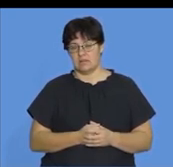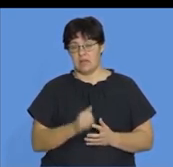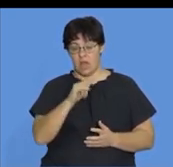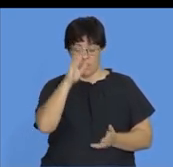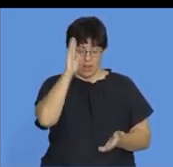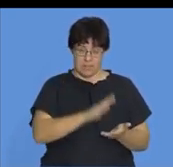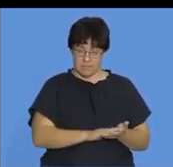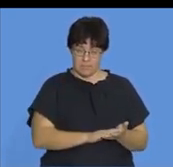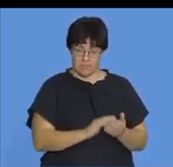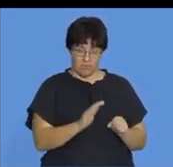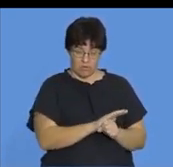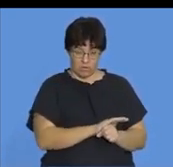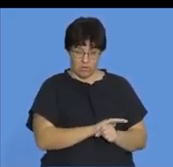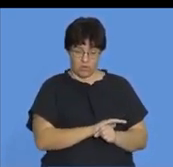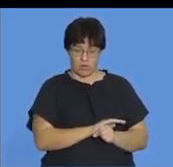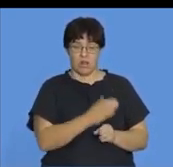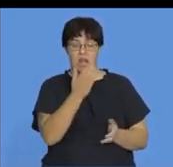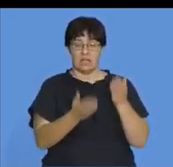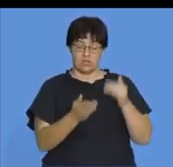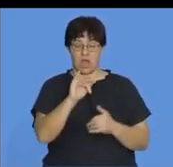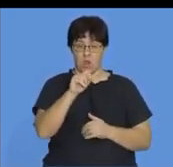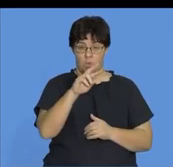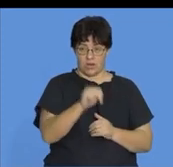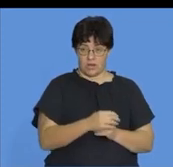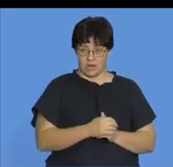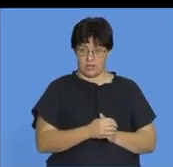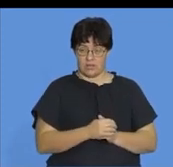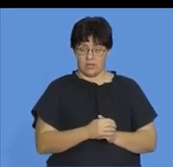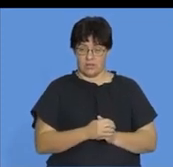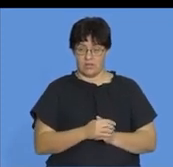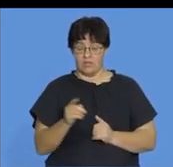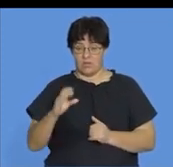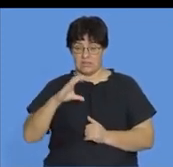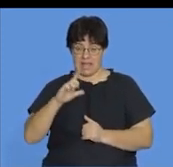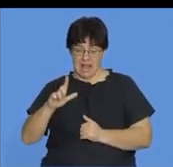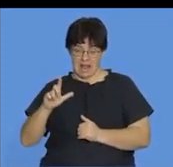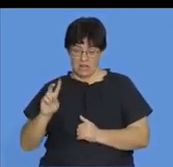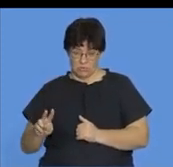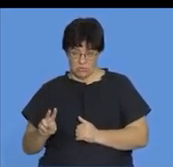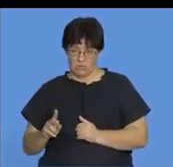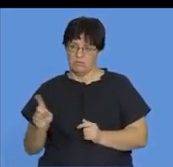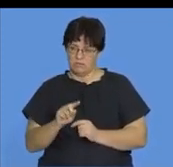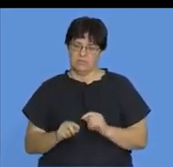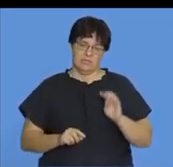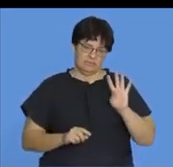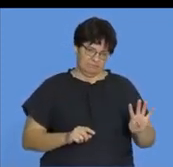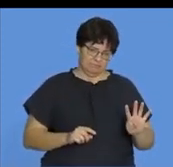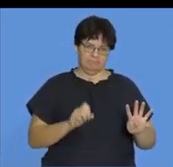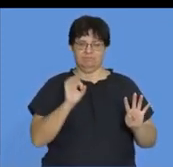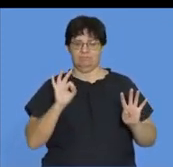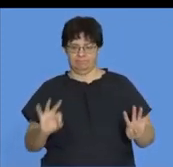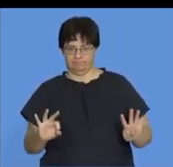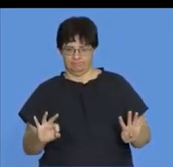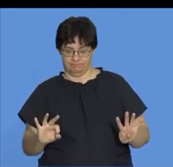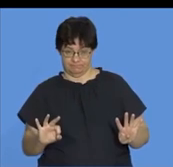has to react, the ratio of iron to chlorine gas is actually 4:3,